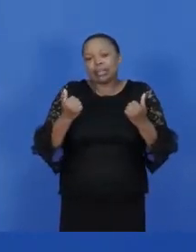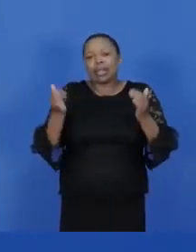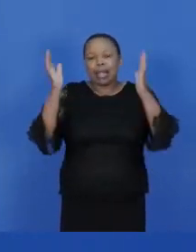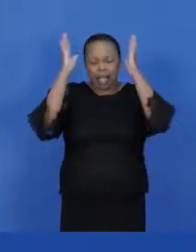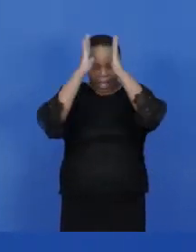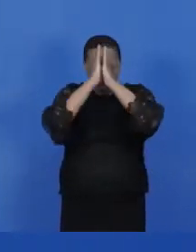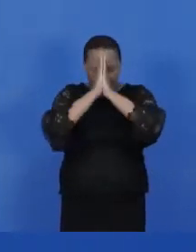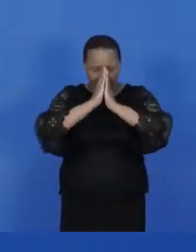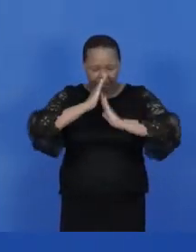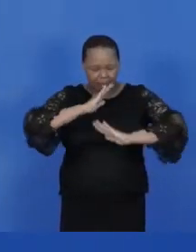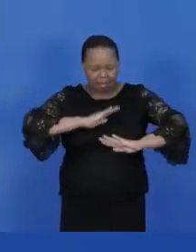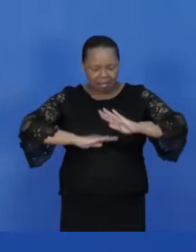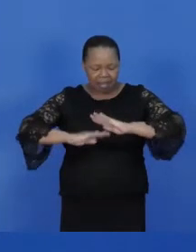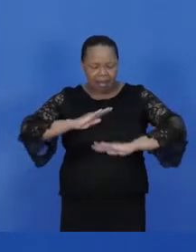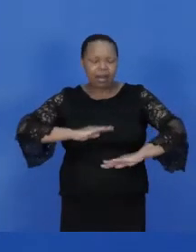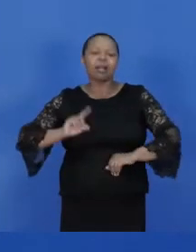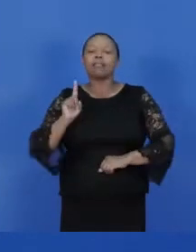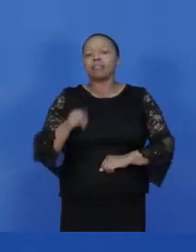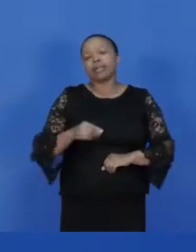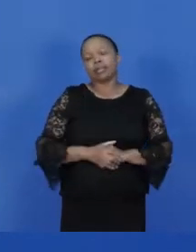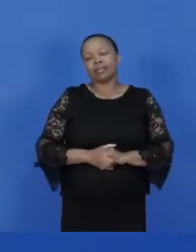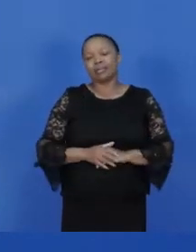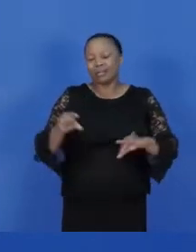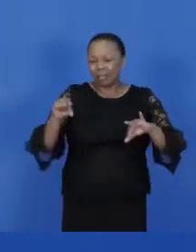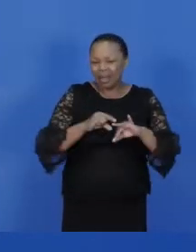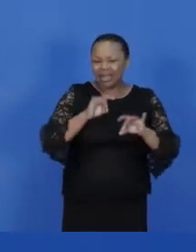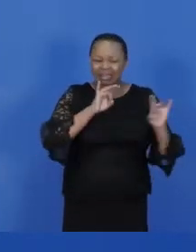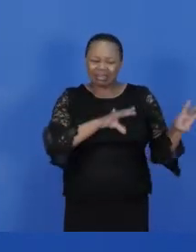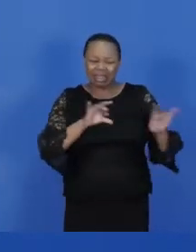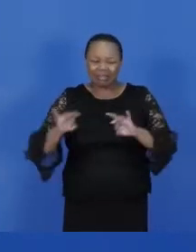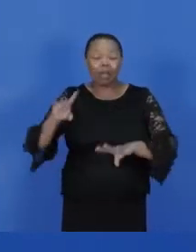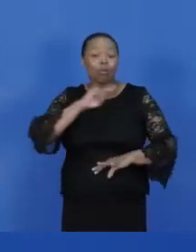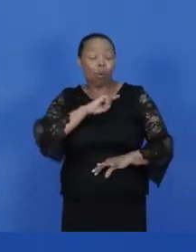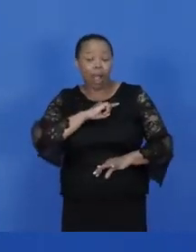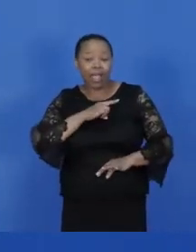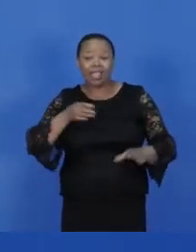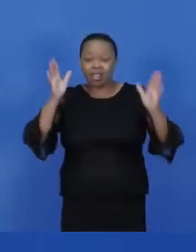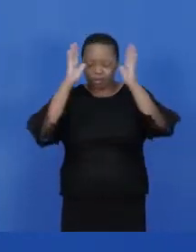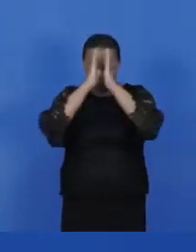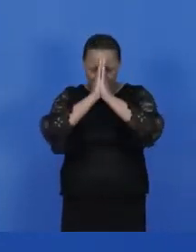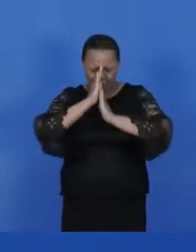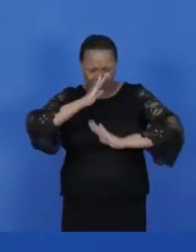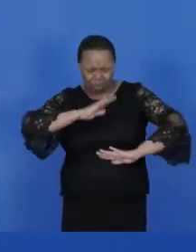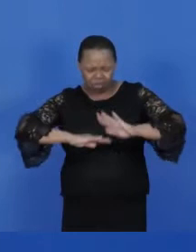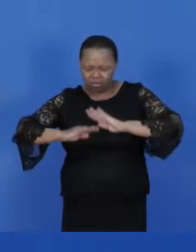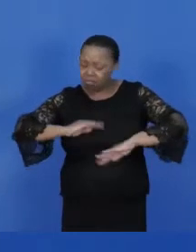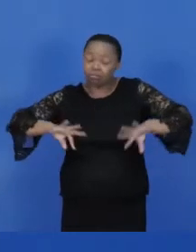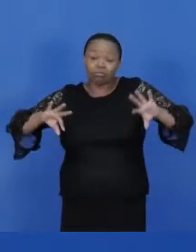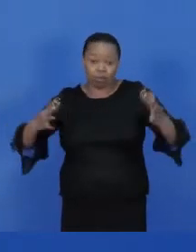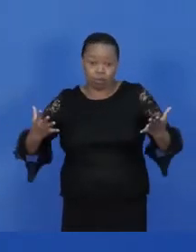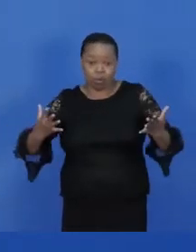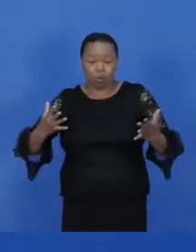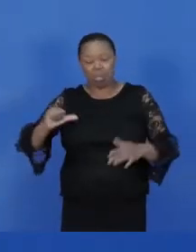marriages, you know, to suffer is lack of humility from the married couples. You find that pride is the one that